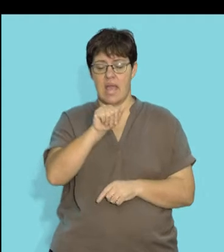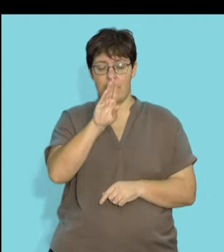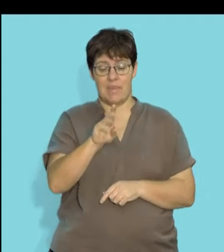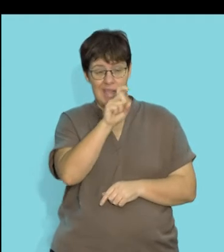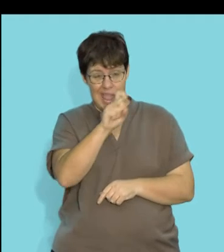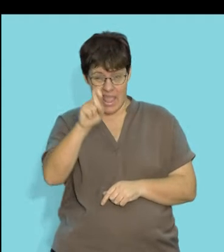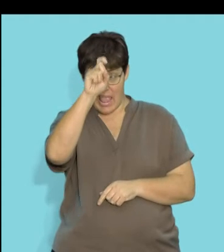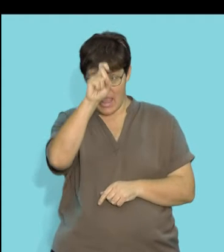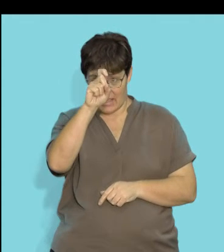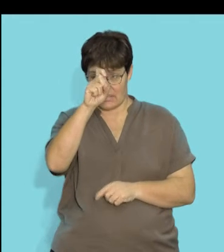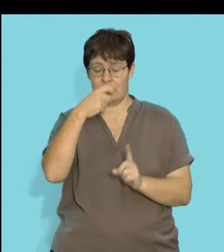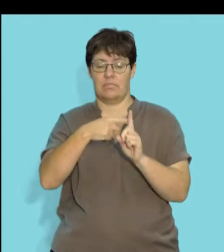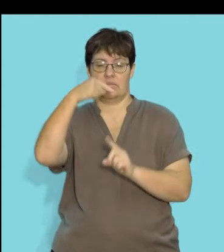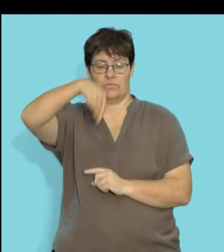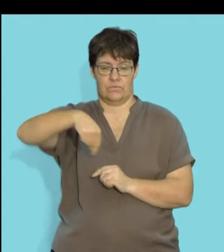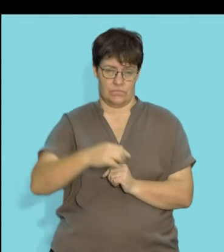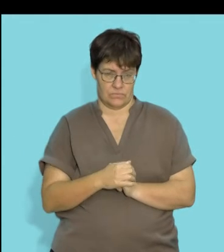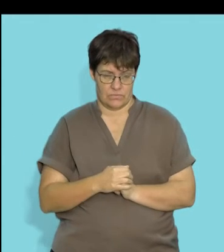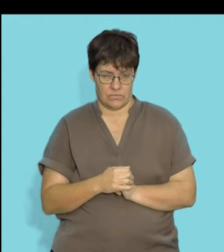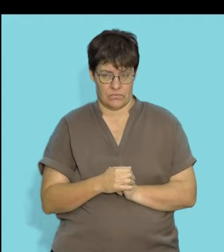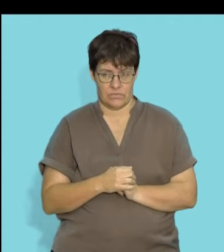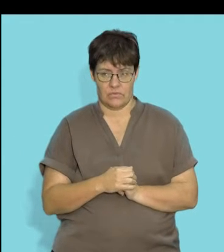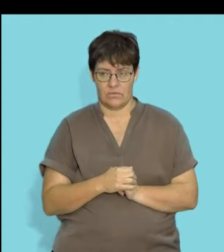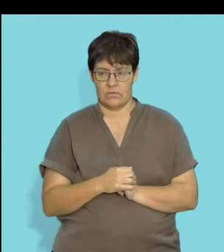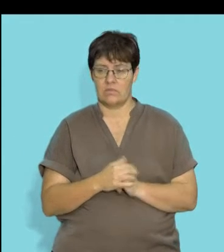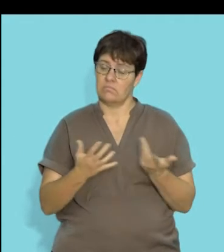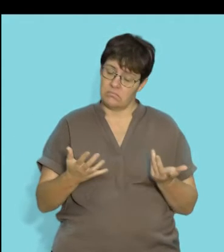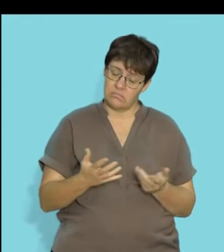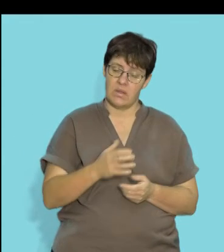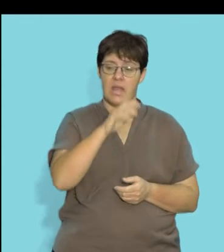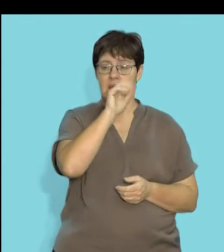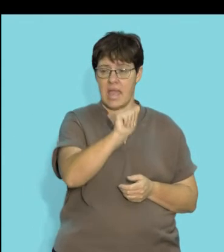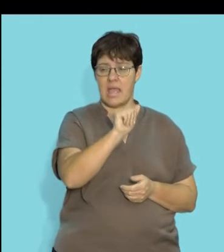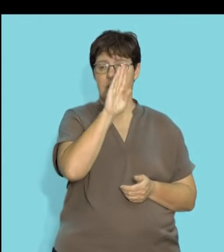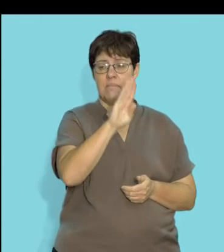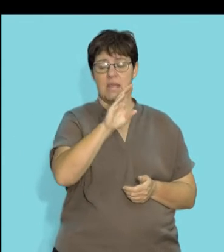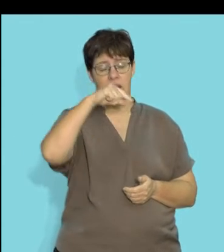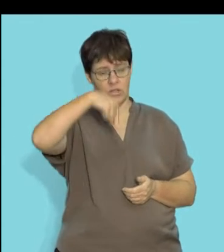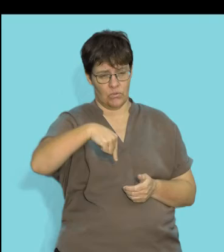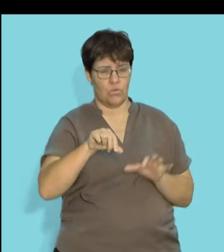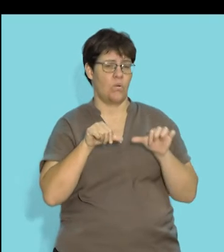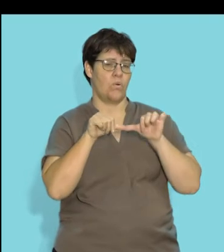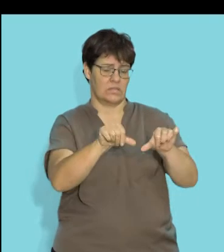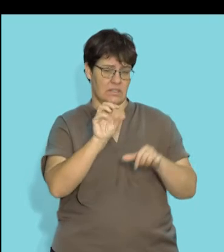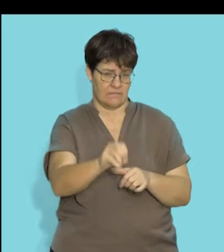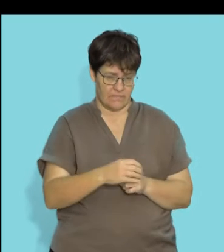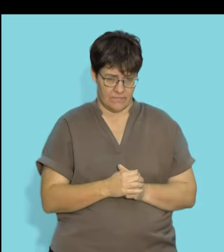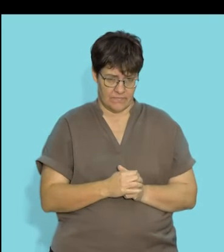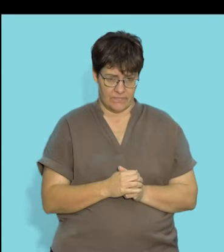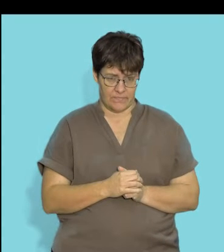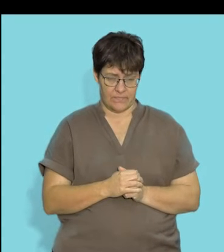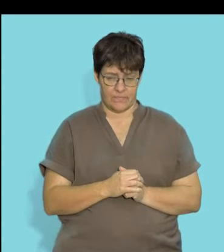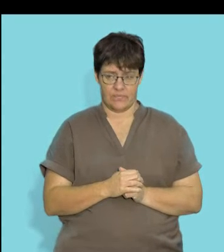ab to the exponent of x plus q, where the a, the b, and the q are constants,